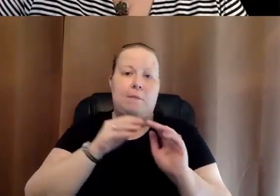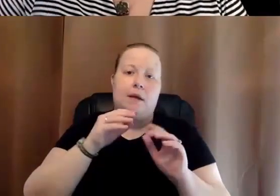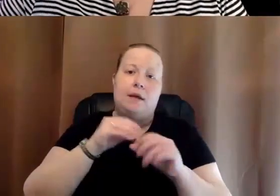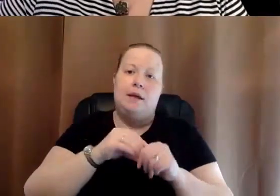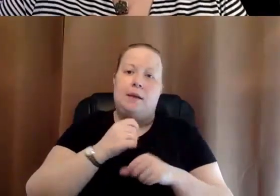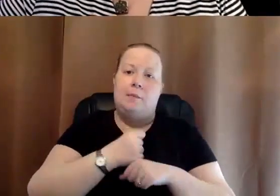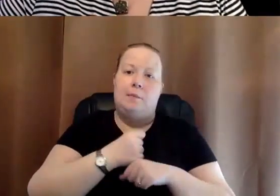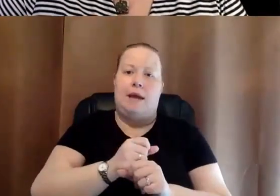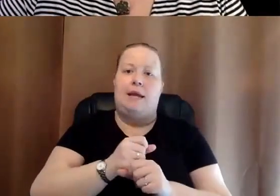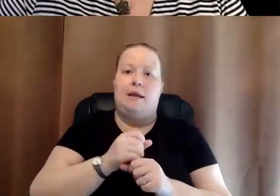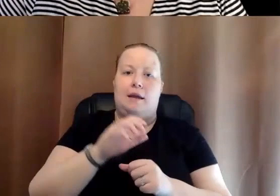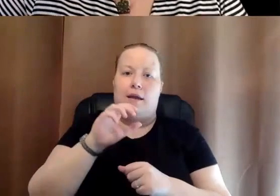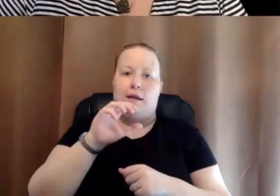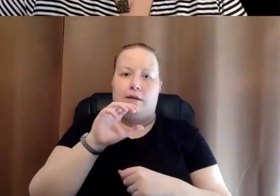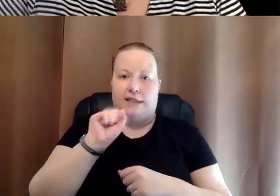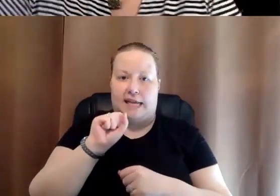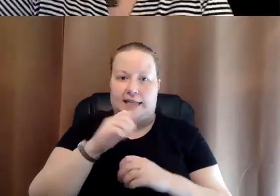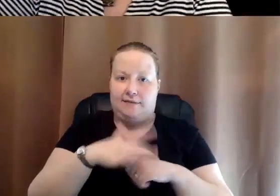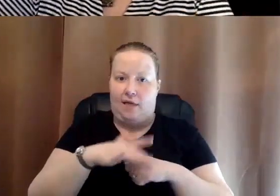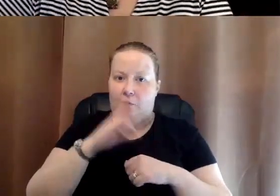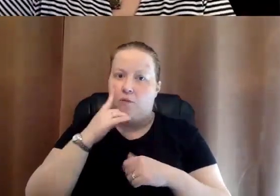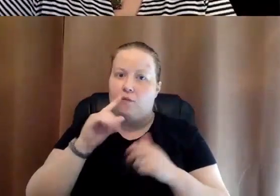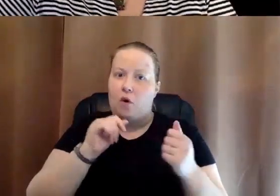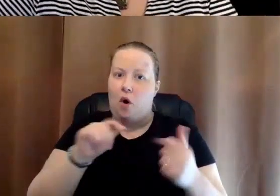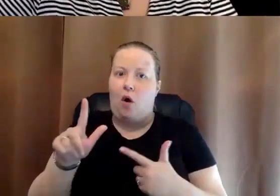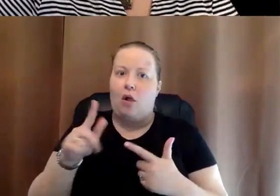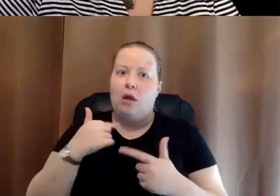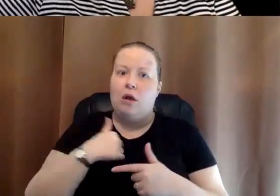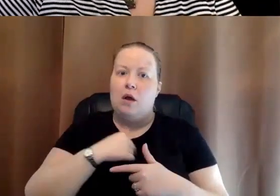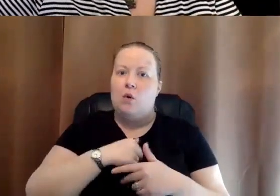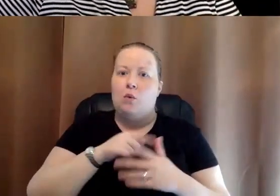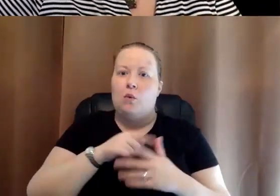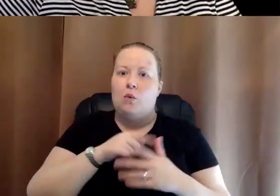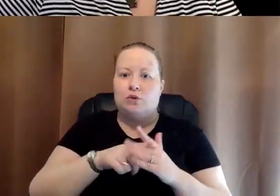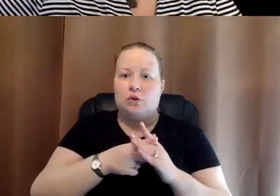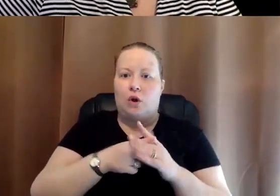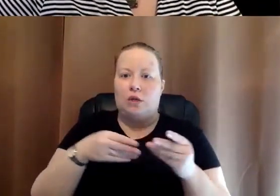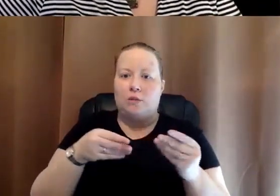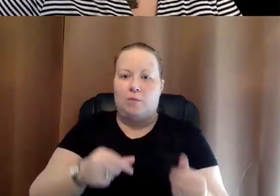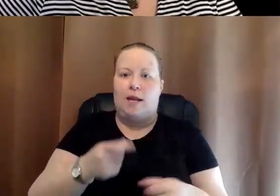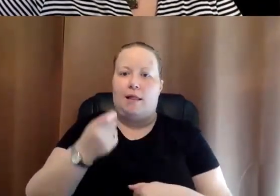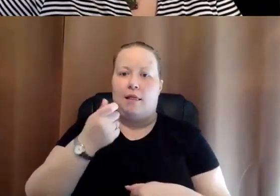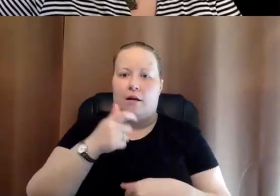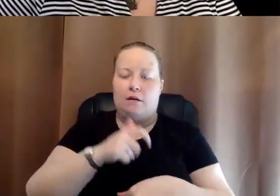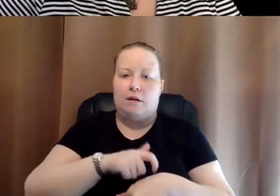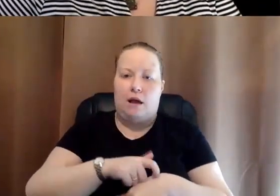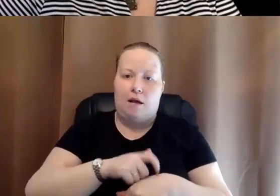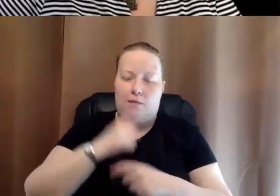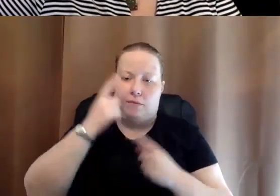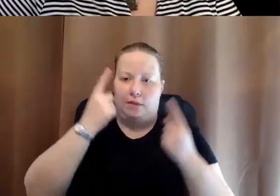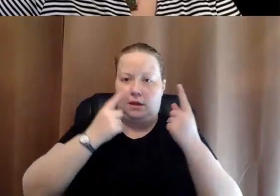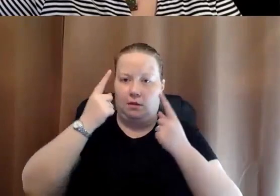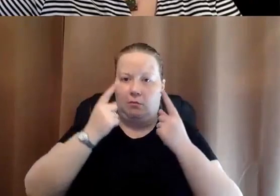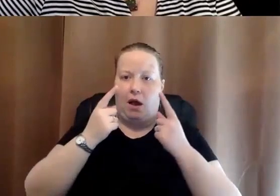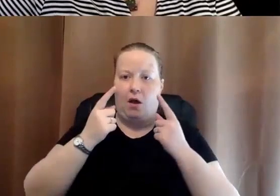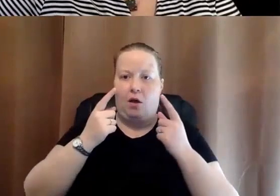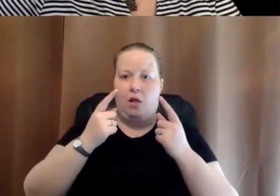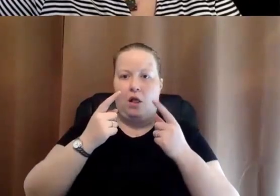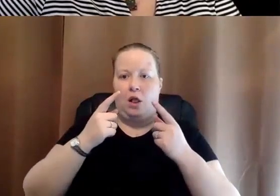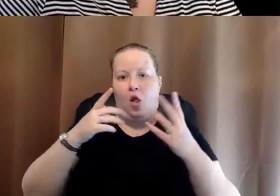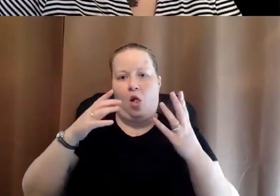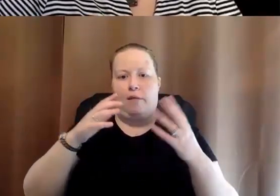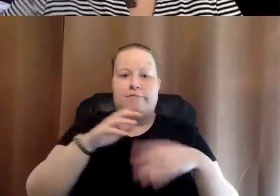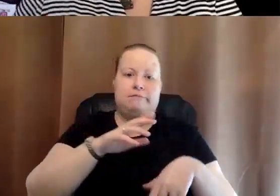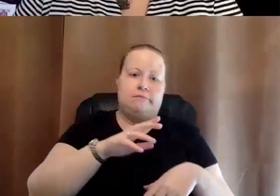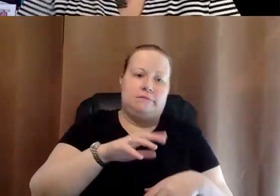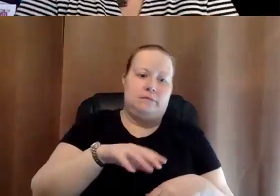Ed available for all. And we've started to spend a little time thinking about the lower primary or